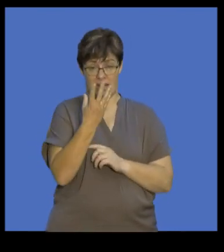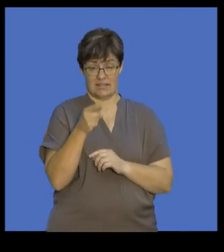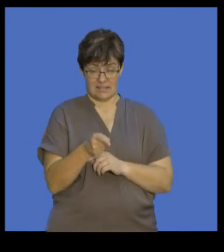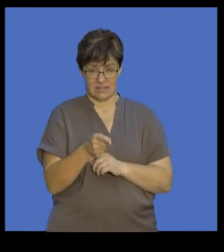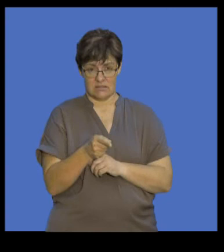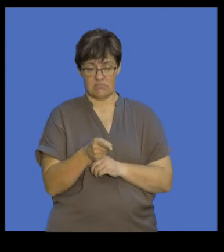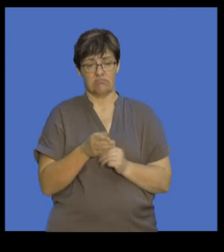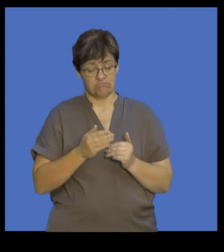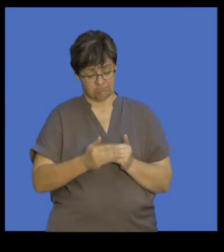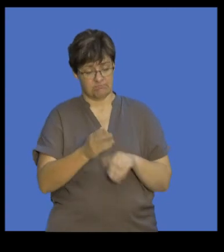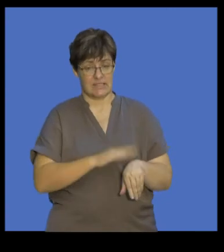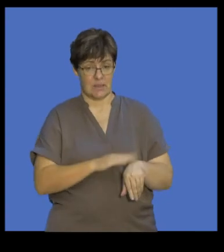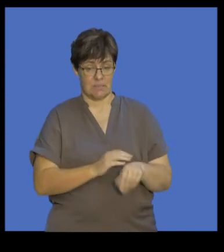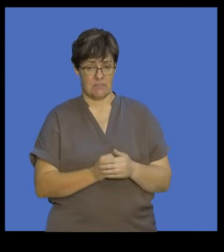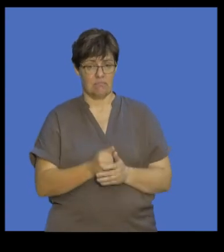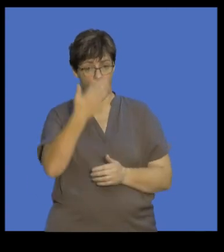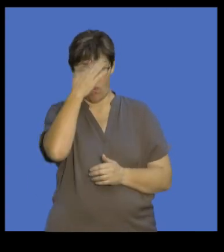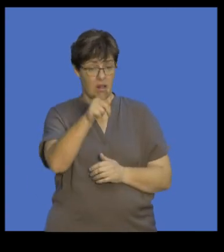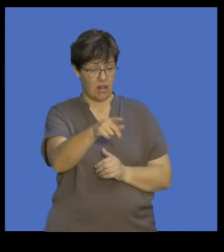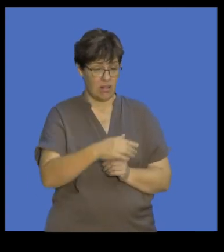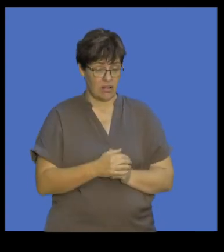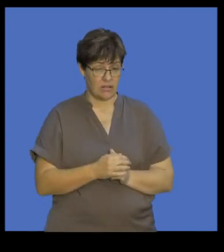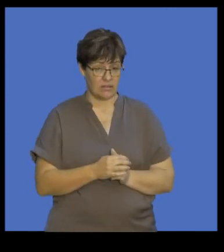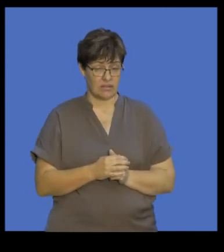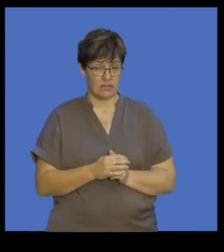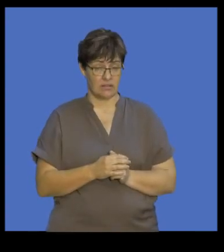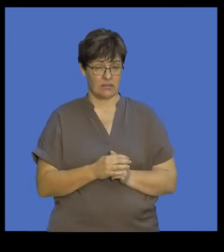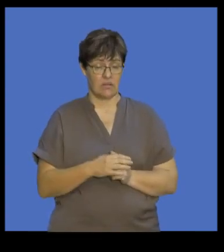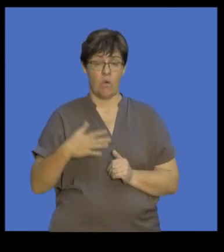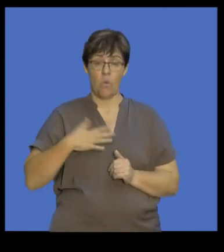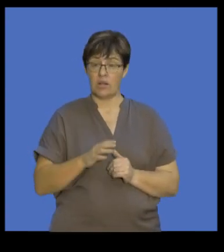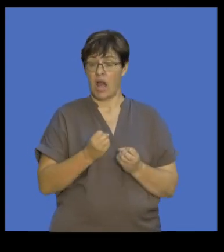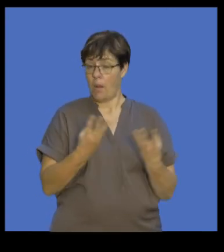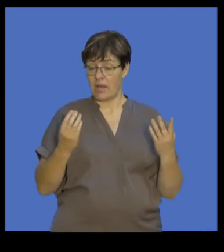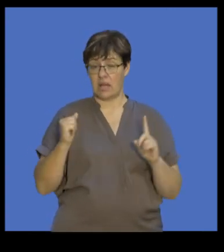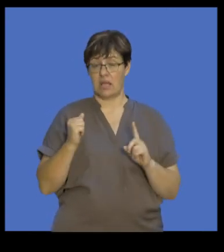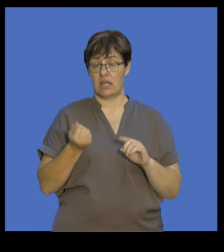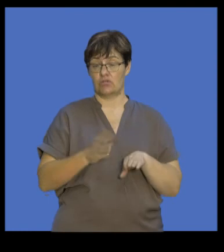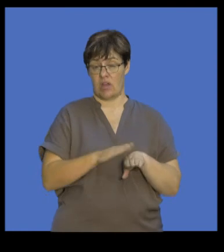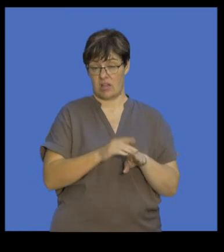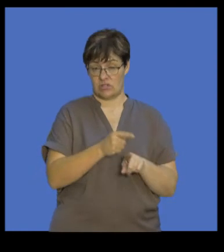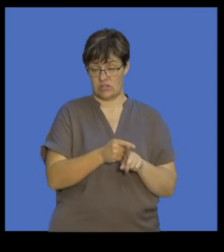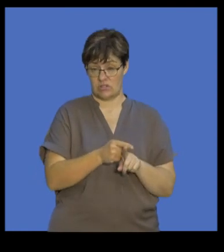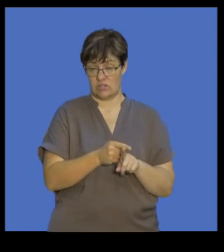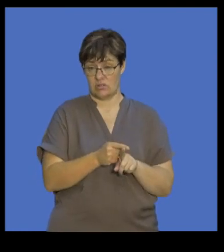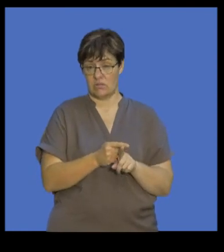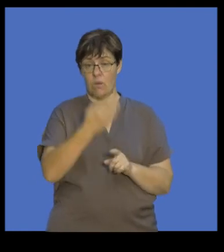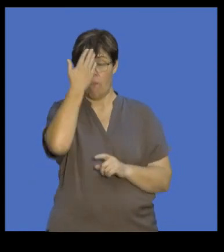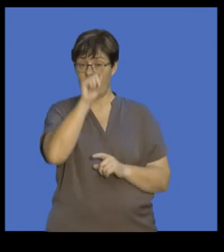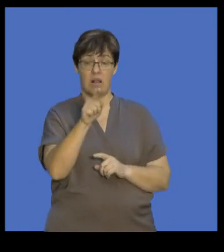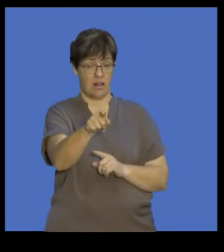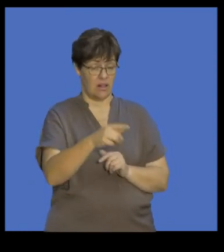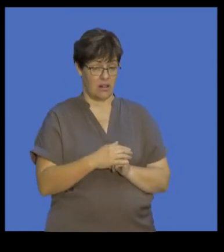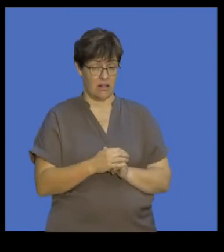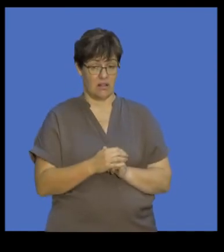through the light bulb in this time? Okay, what do we know? What do we know? We want the amount of charge here. What do we